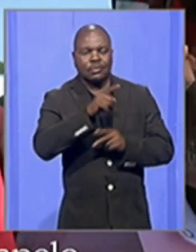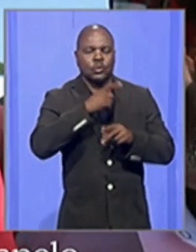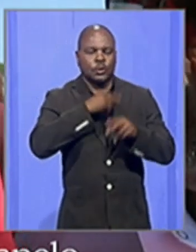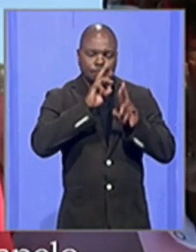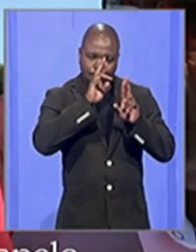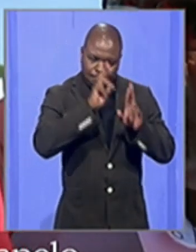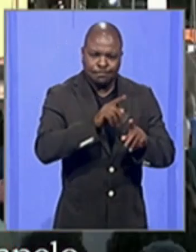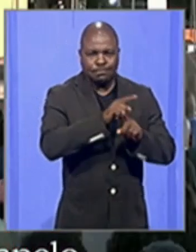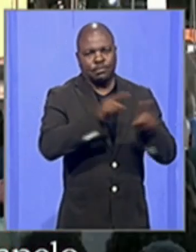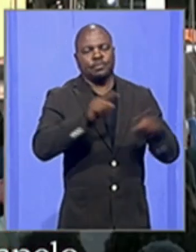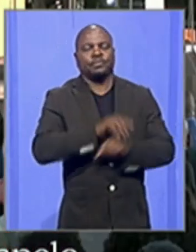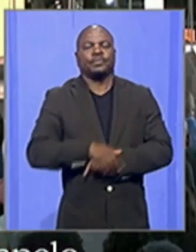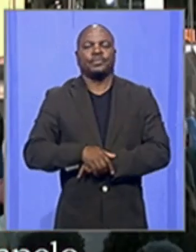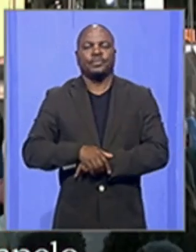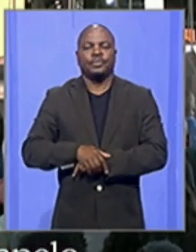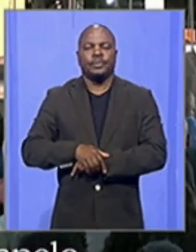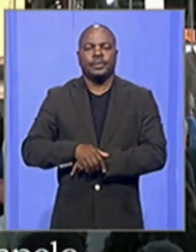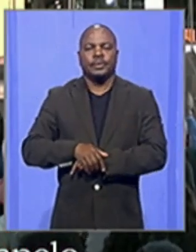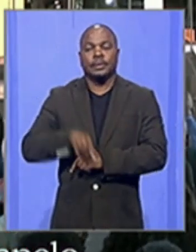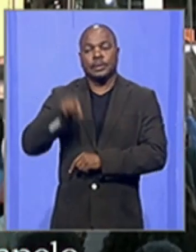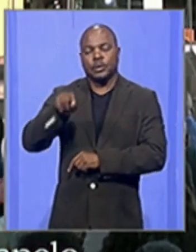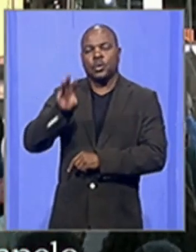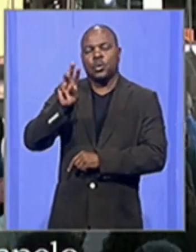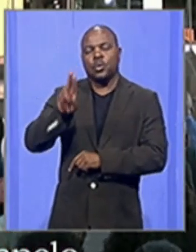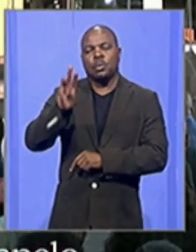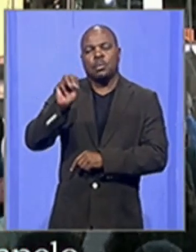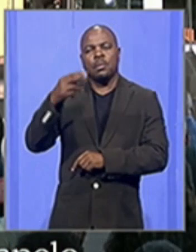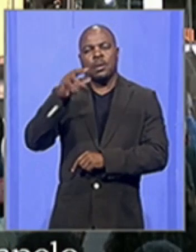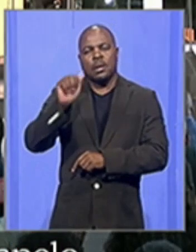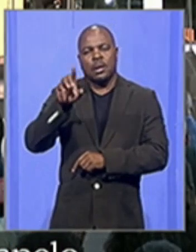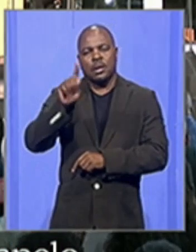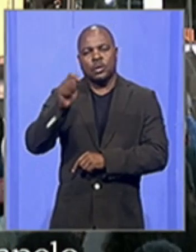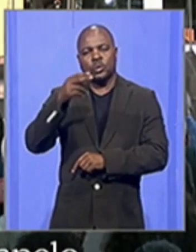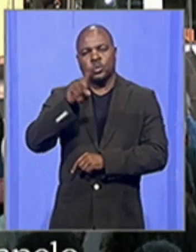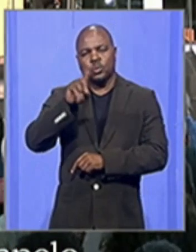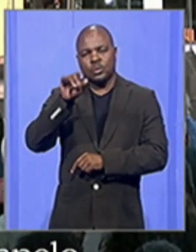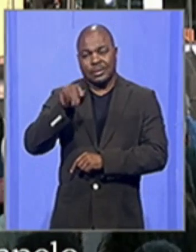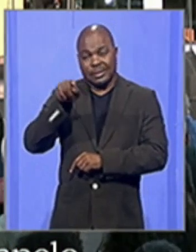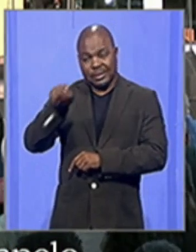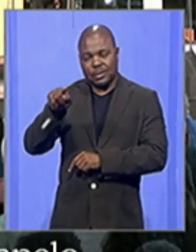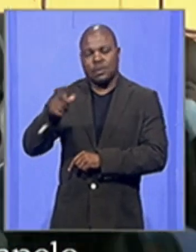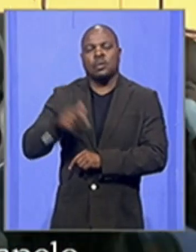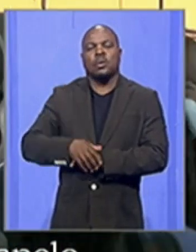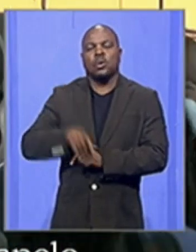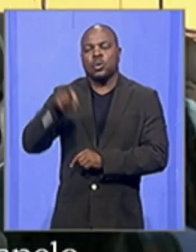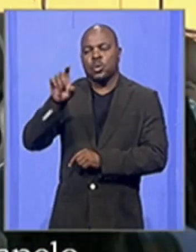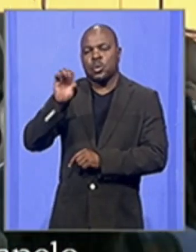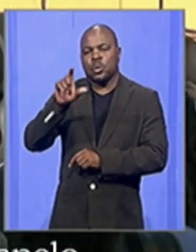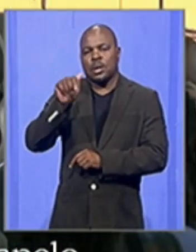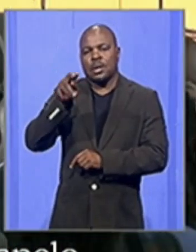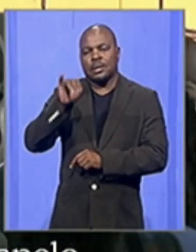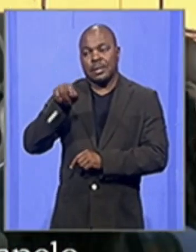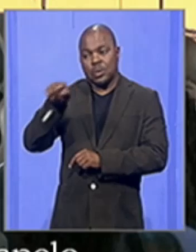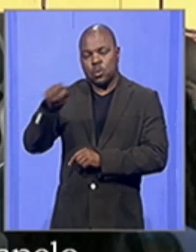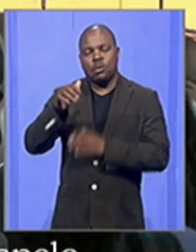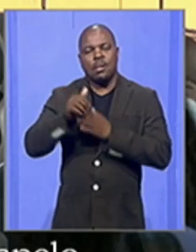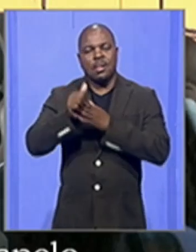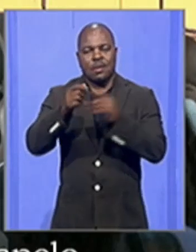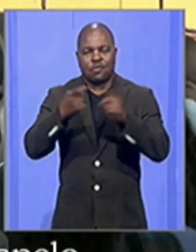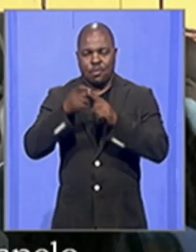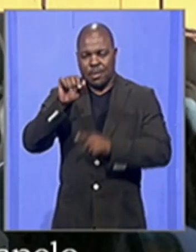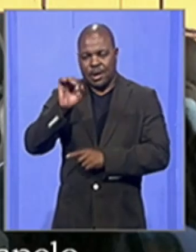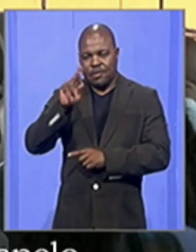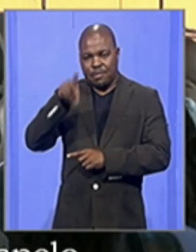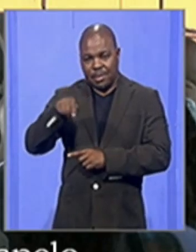this institution. Meyara wa masepala wa Umhlathuze Xolani Nkwezi yo gape e le moeteledipele wa IFP mo kgaolotlhophong eo